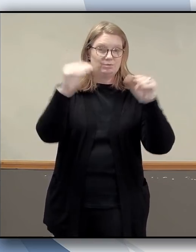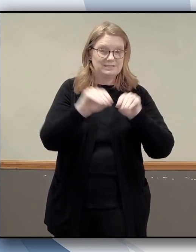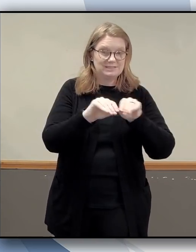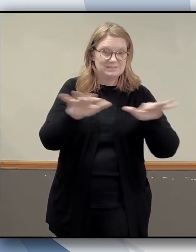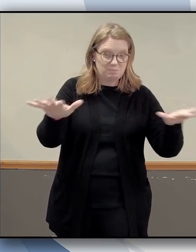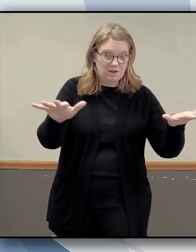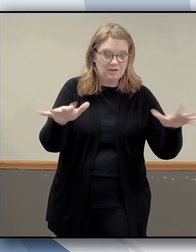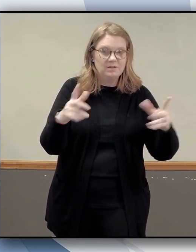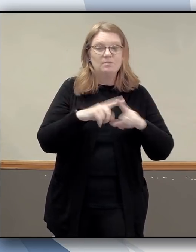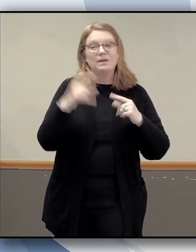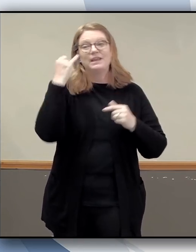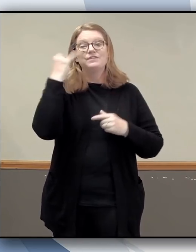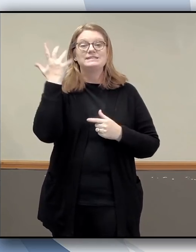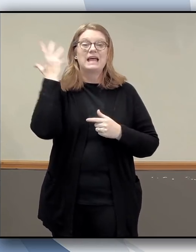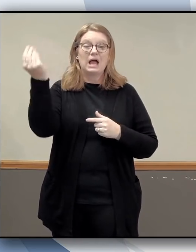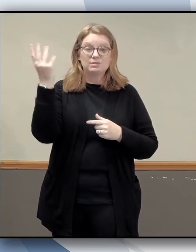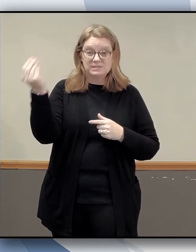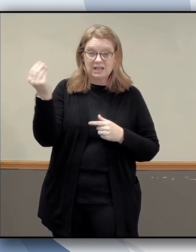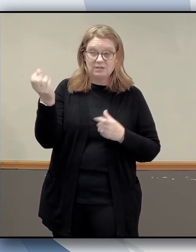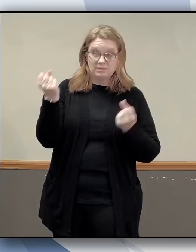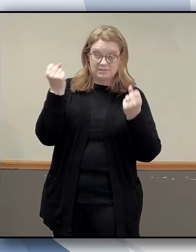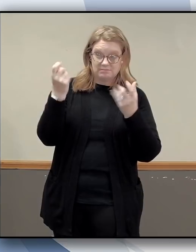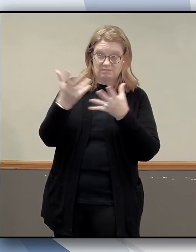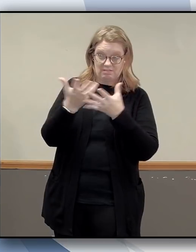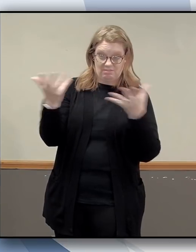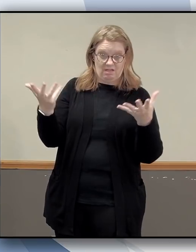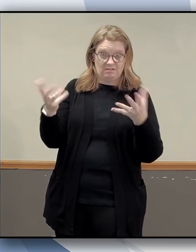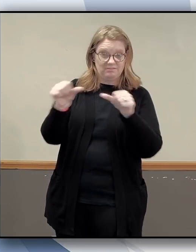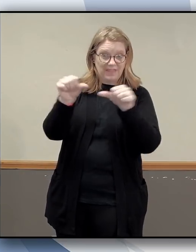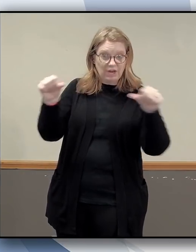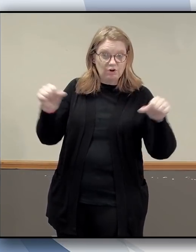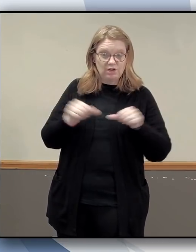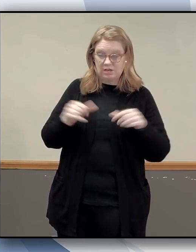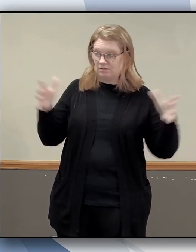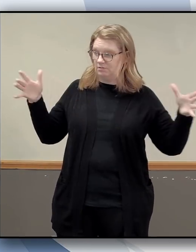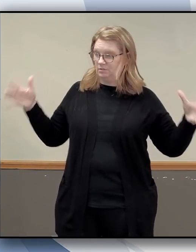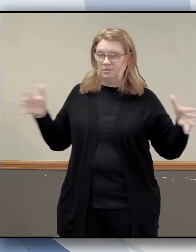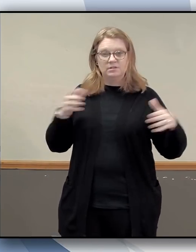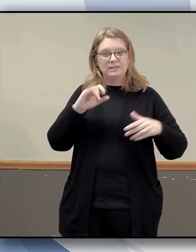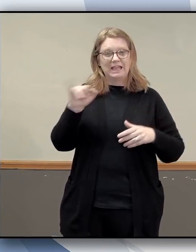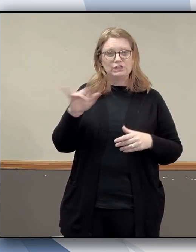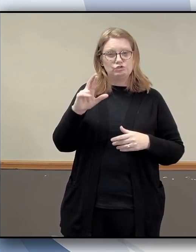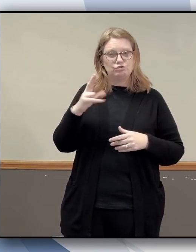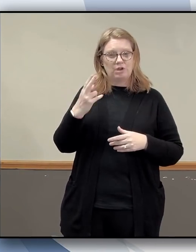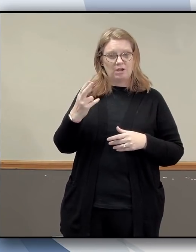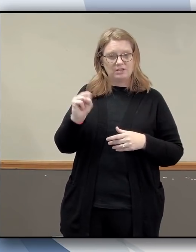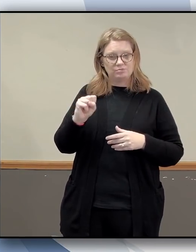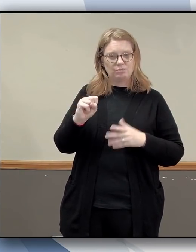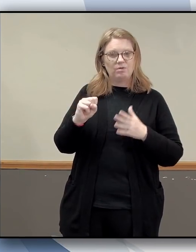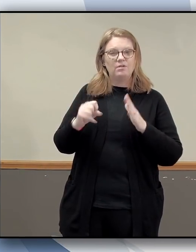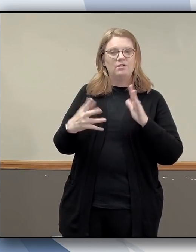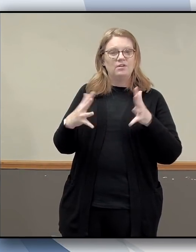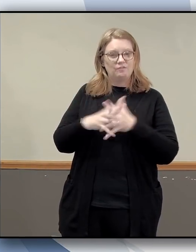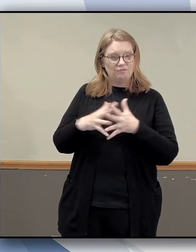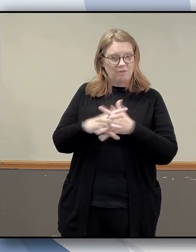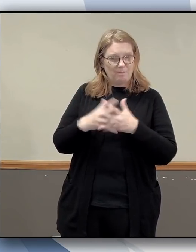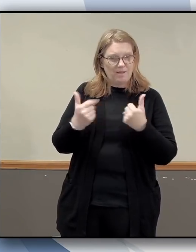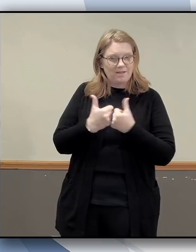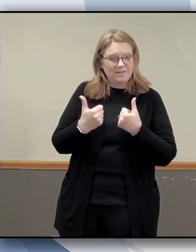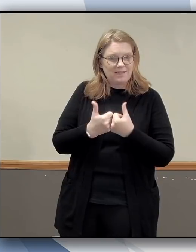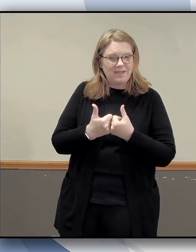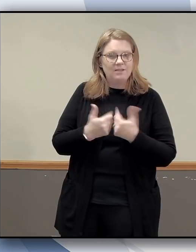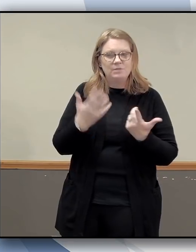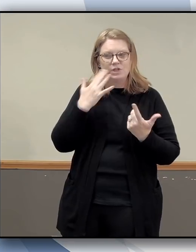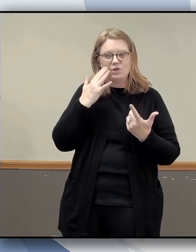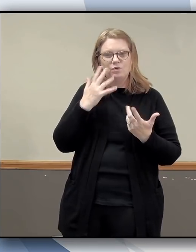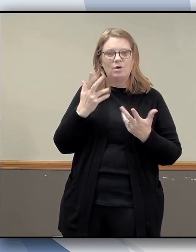gathering with a lot of space to do, say you've got a junior high football game and you can get everybody spread out and everybody and all